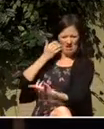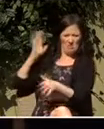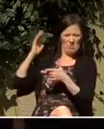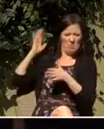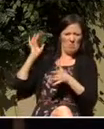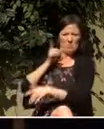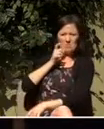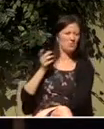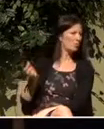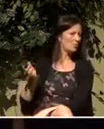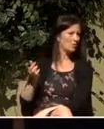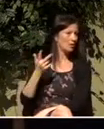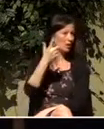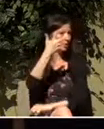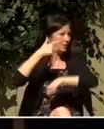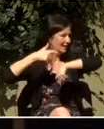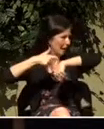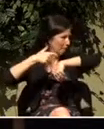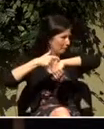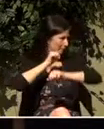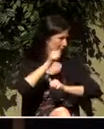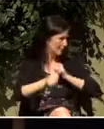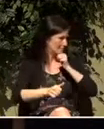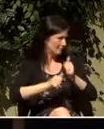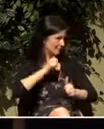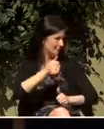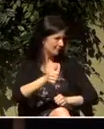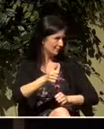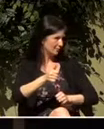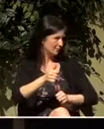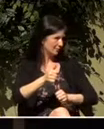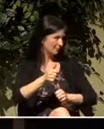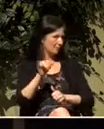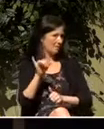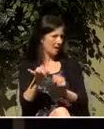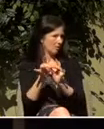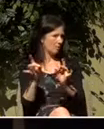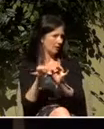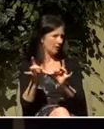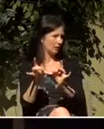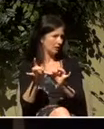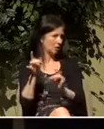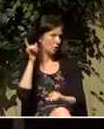about." And just as he was speaking, the rooster crowed.